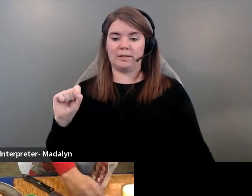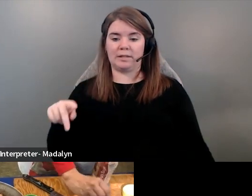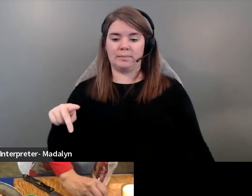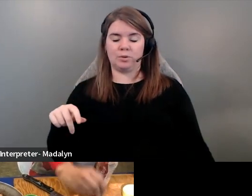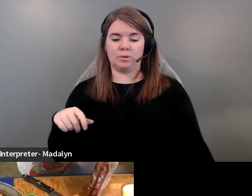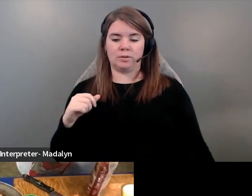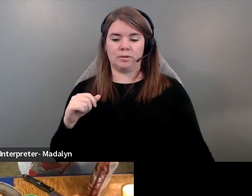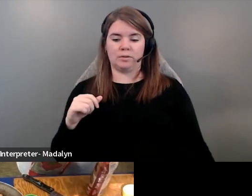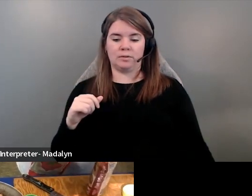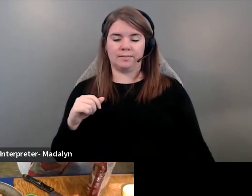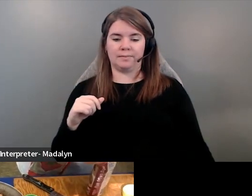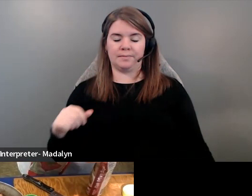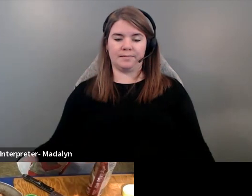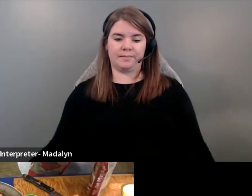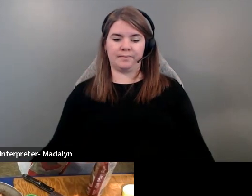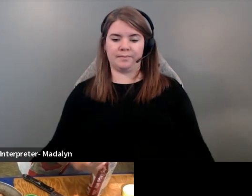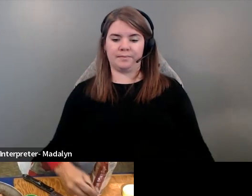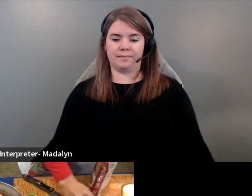2 teaspoons of brown sugar.